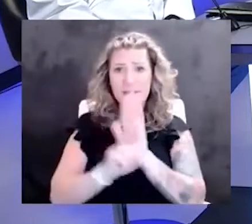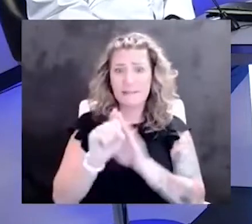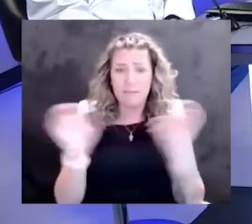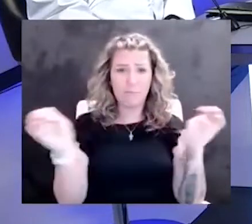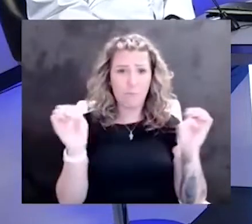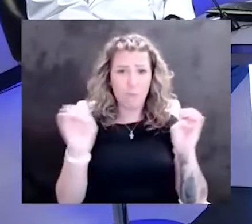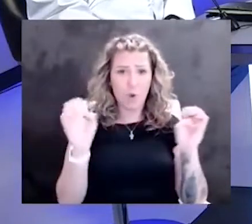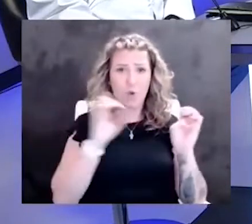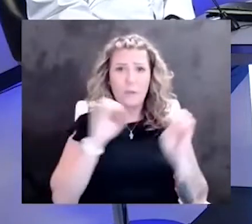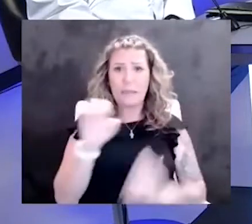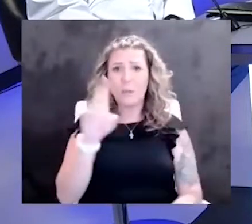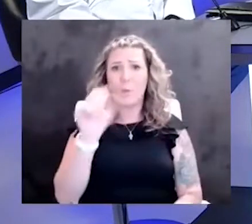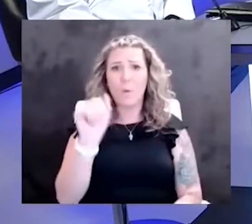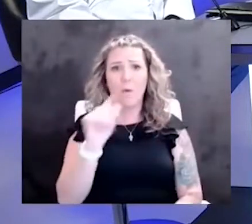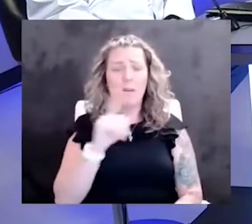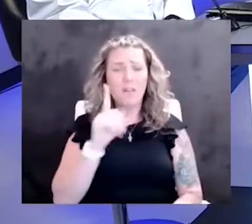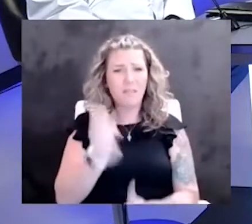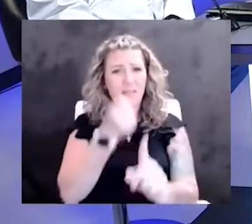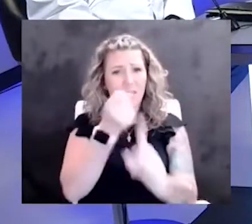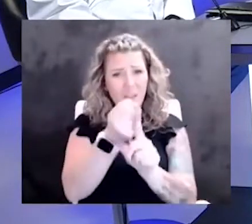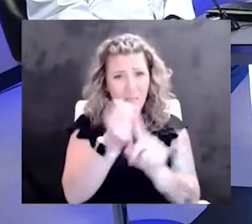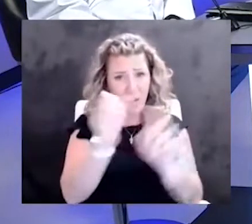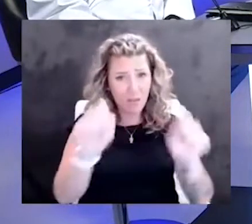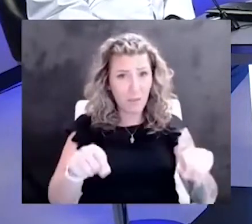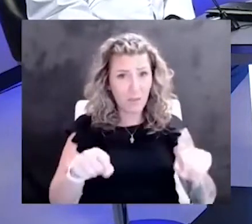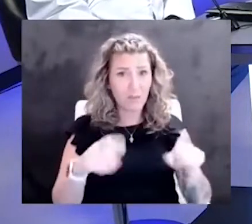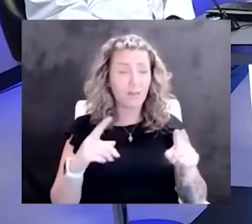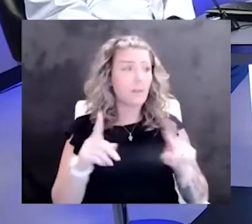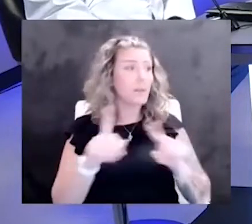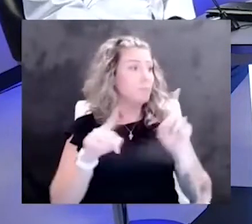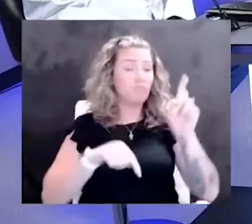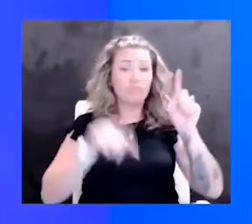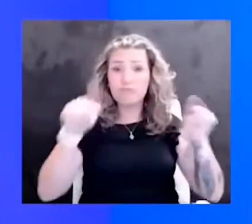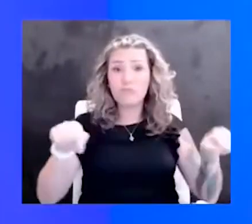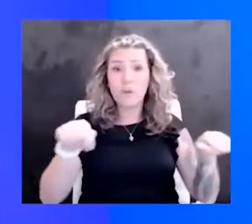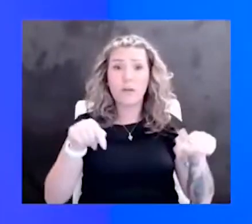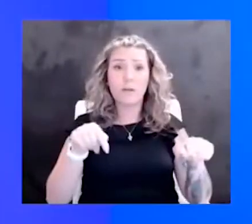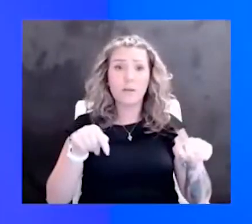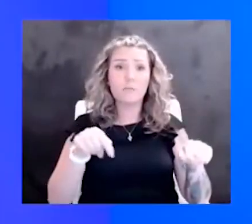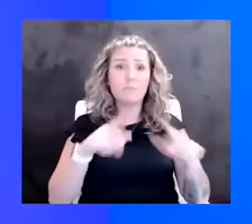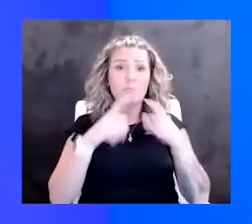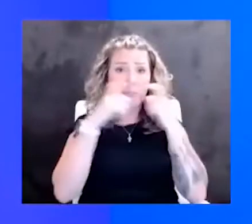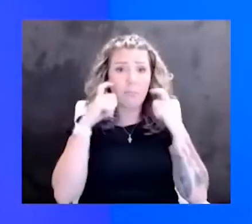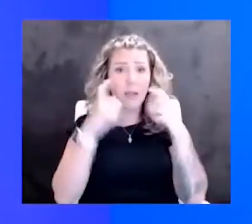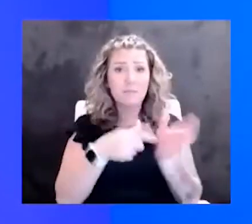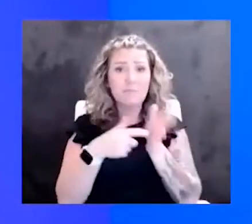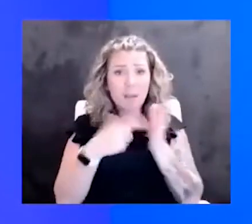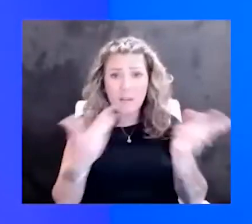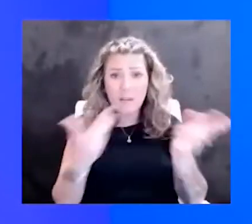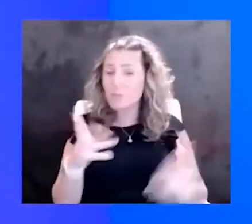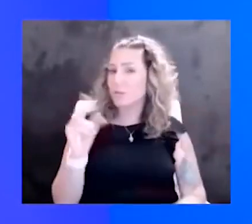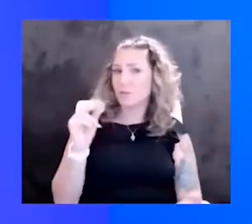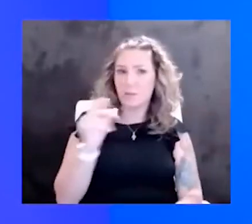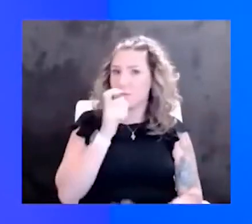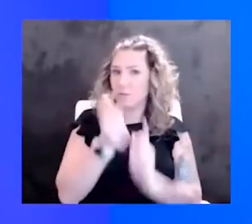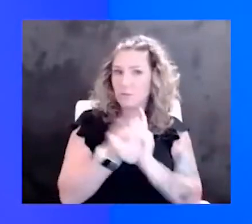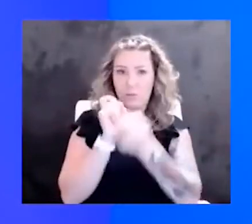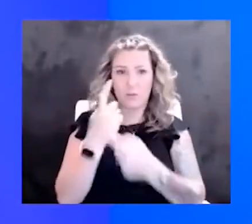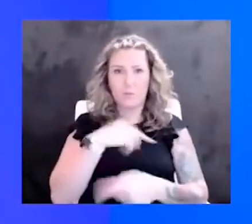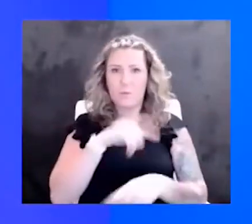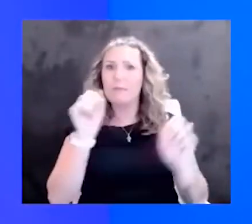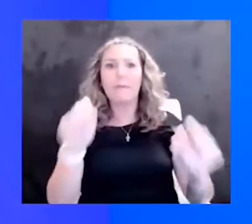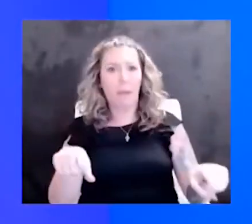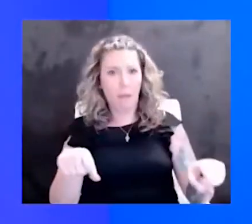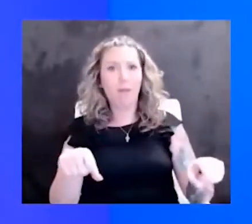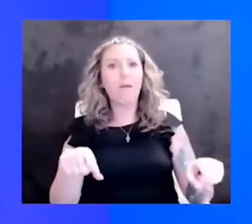to impact the ability to have different mandates around masking? No, it doesn't change it a bit. We will still have our ability to